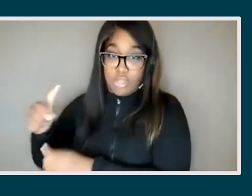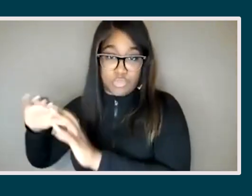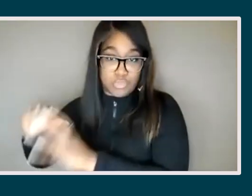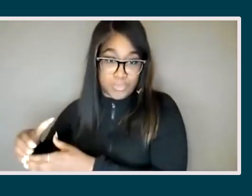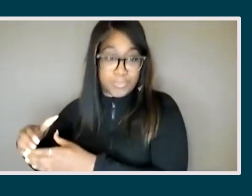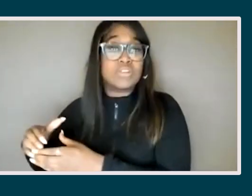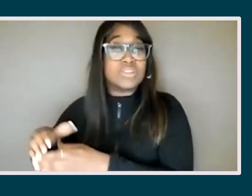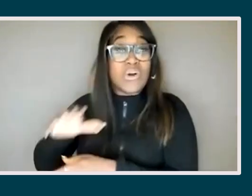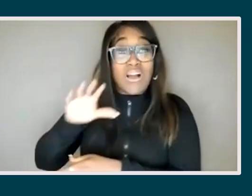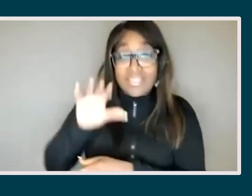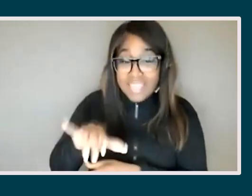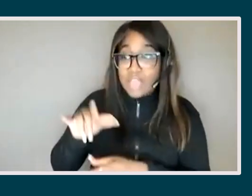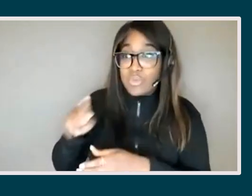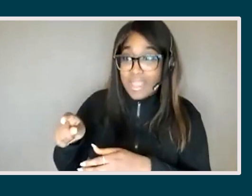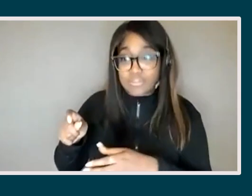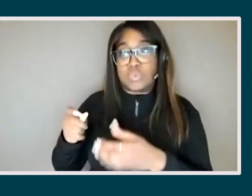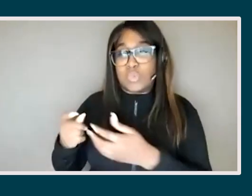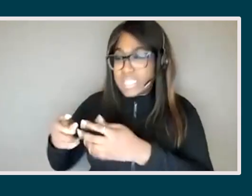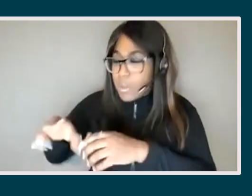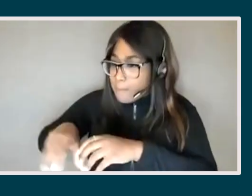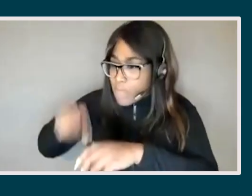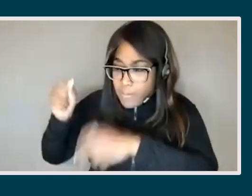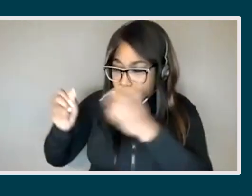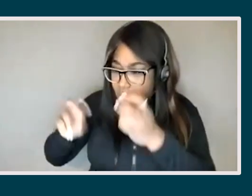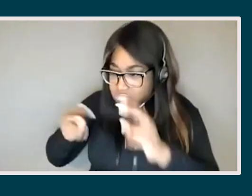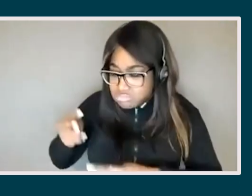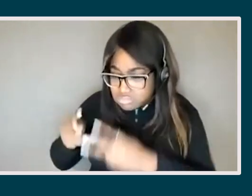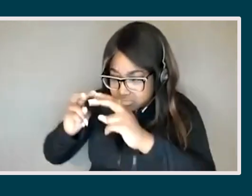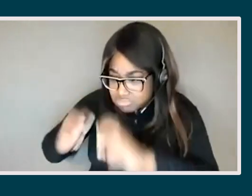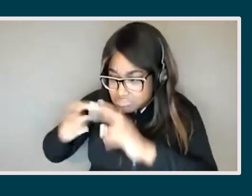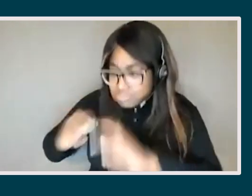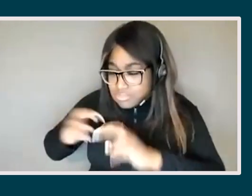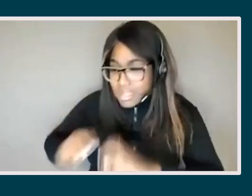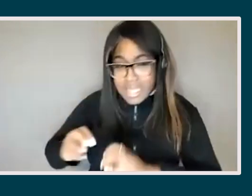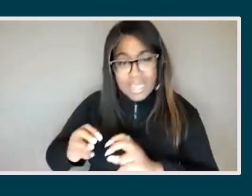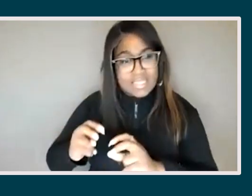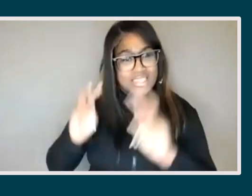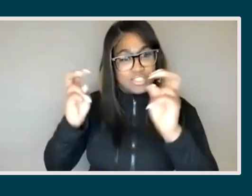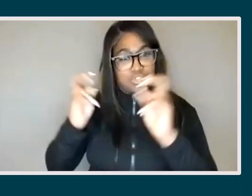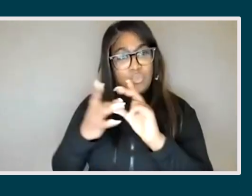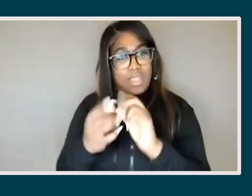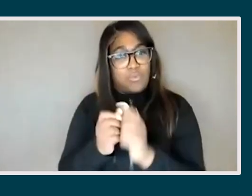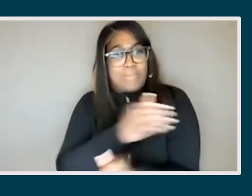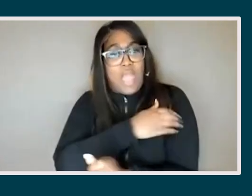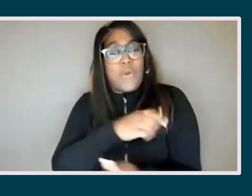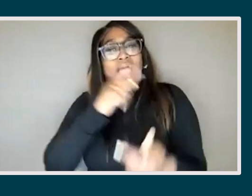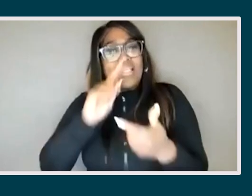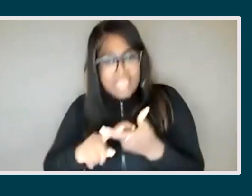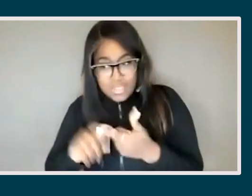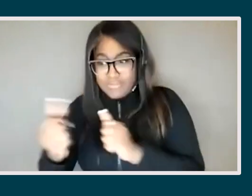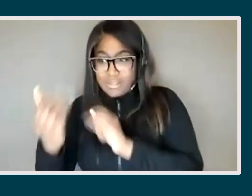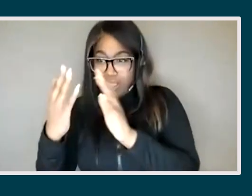I mean, you really have to pull apart those issues around power, and then you deal with those class issues, all of